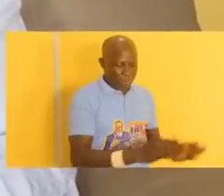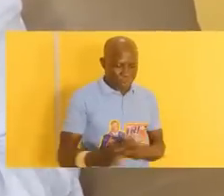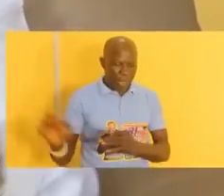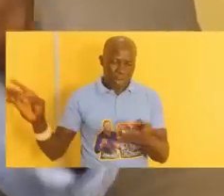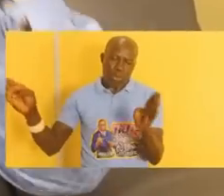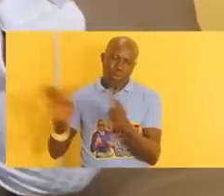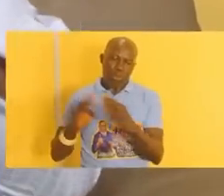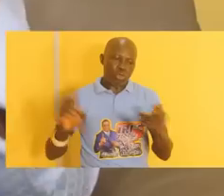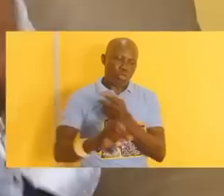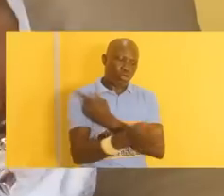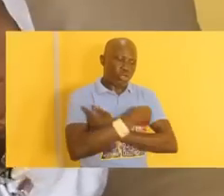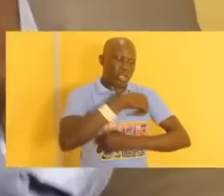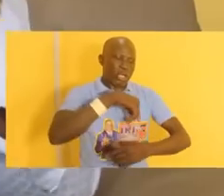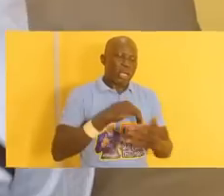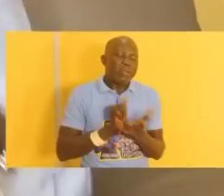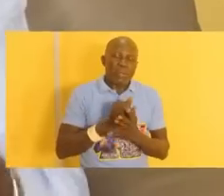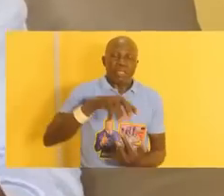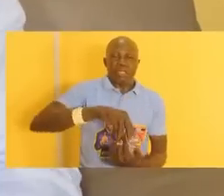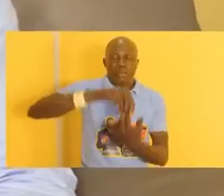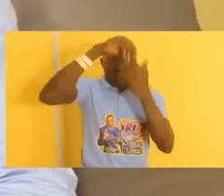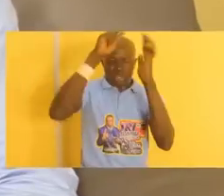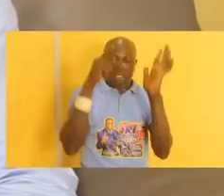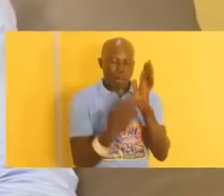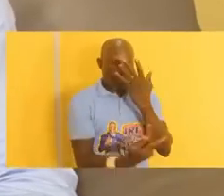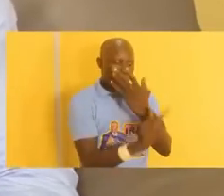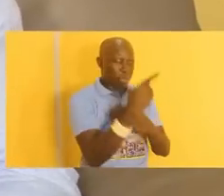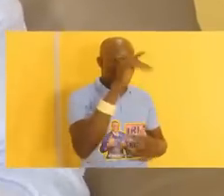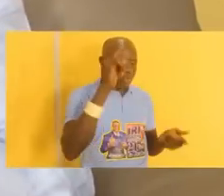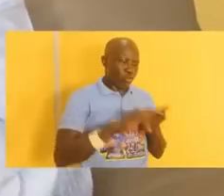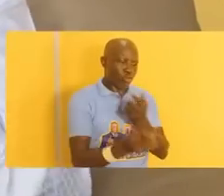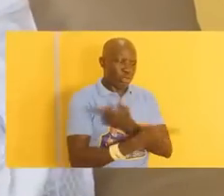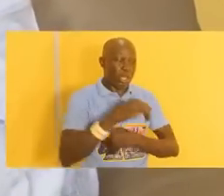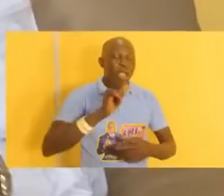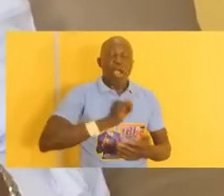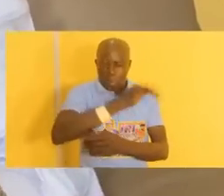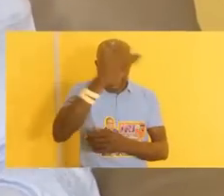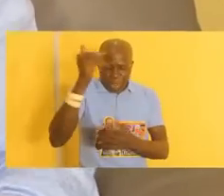pade loni. To meet today. Ipade pataki wa. There will be a special program.